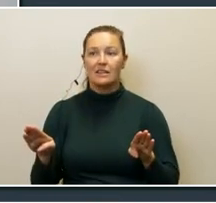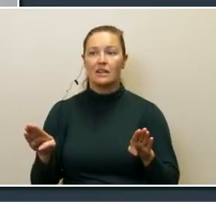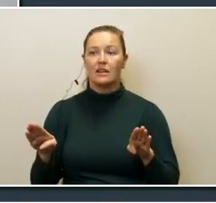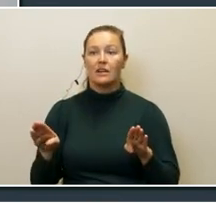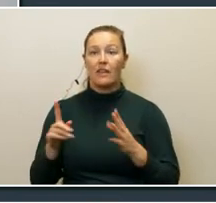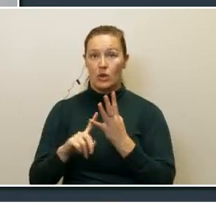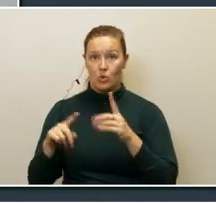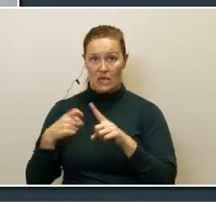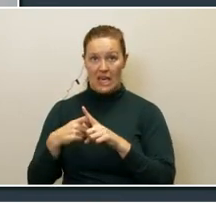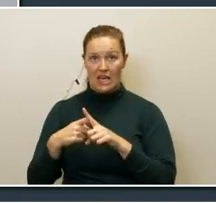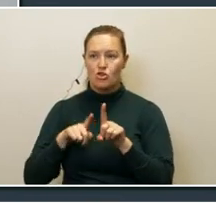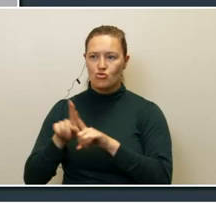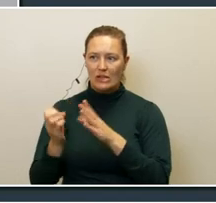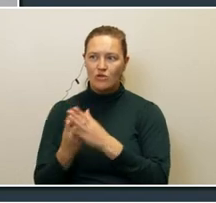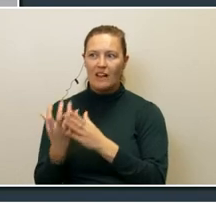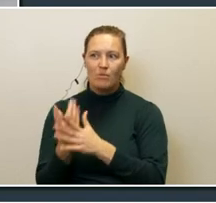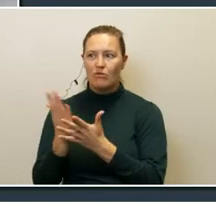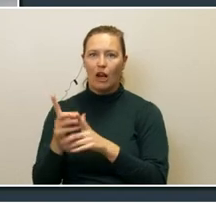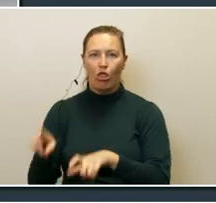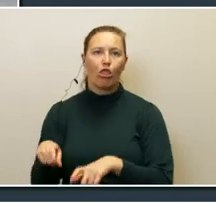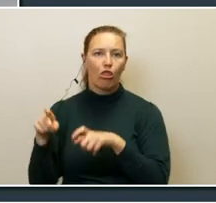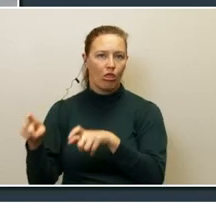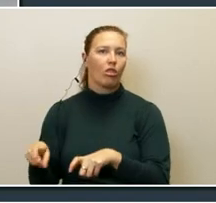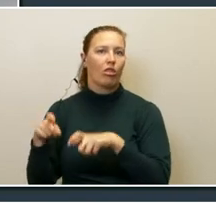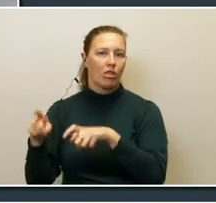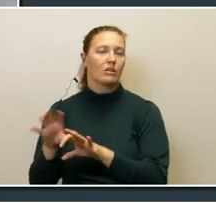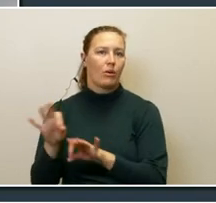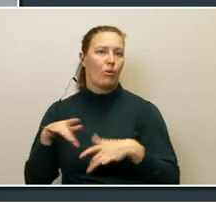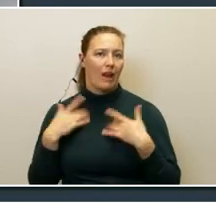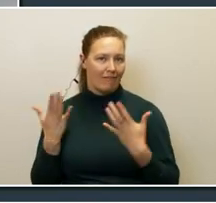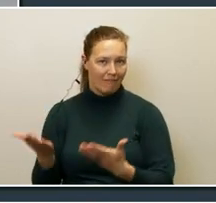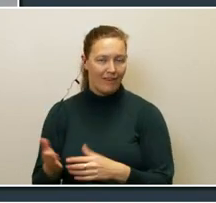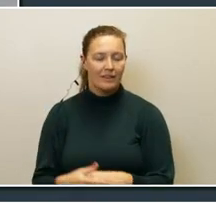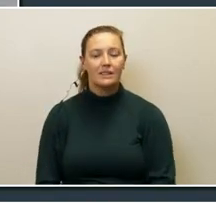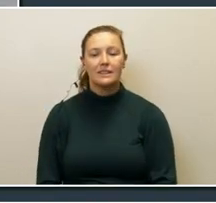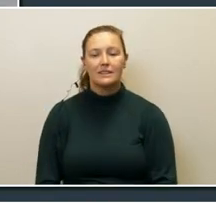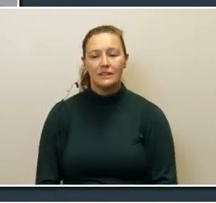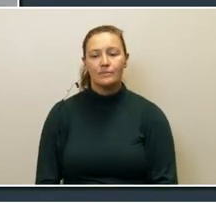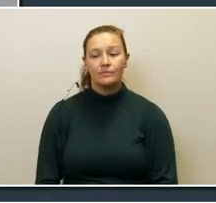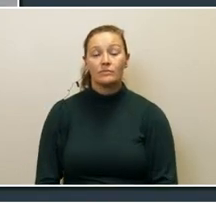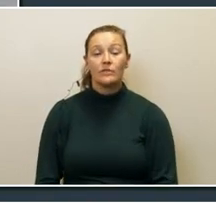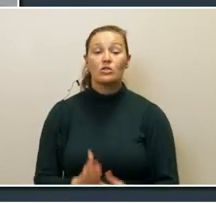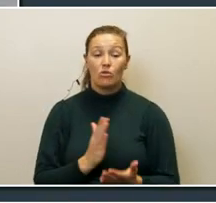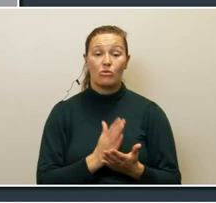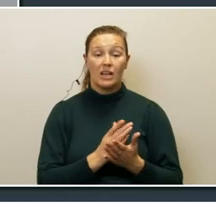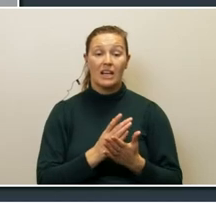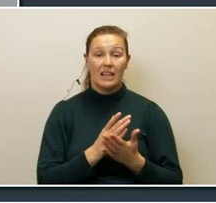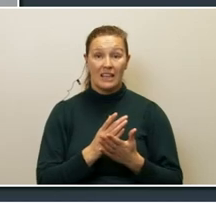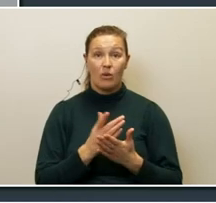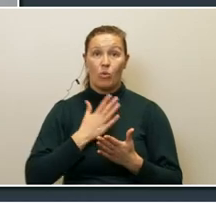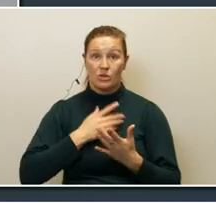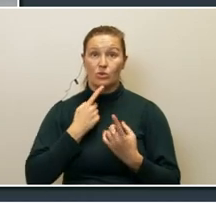to be developed, but had just sat there for years, virtually devoid of life. So our point is, you can get it